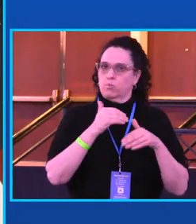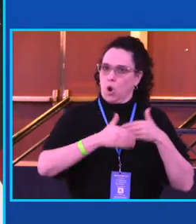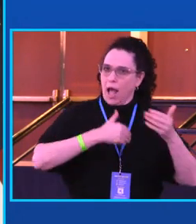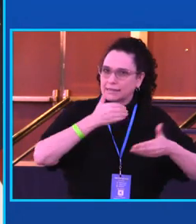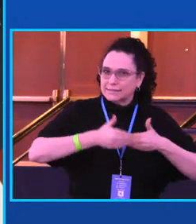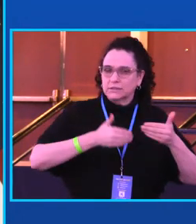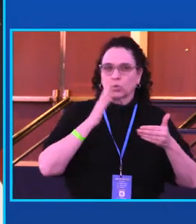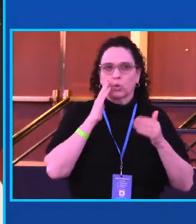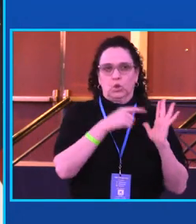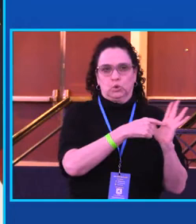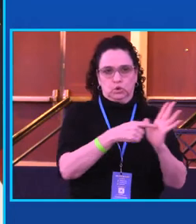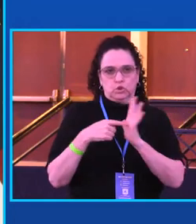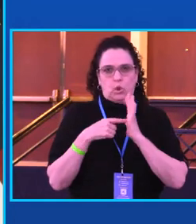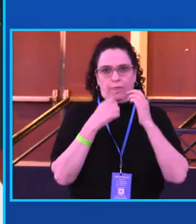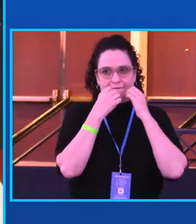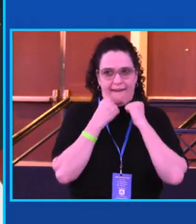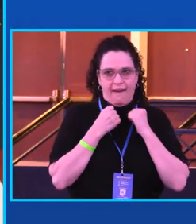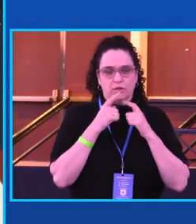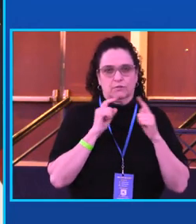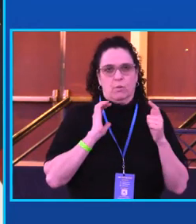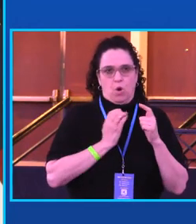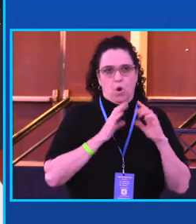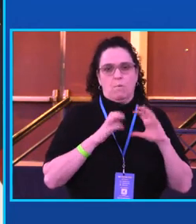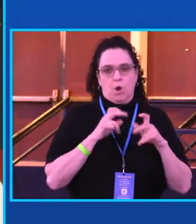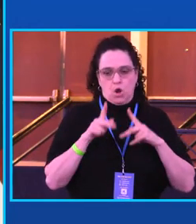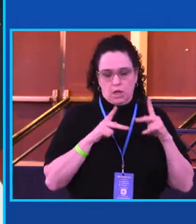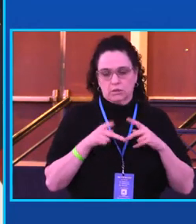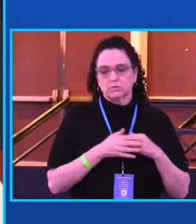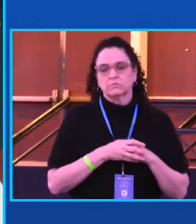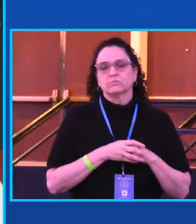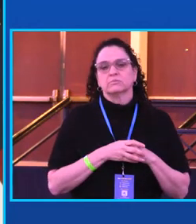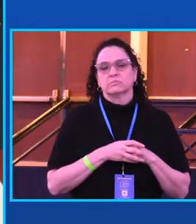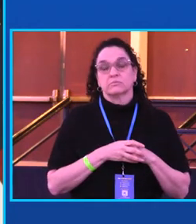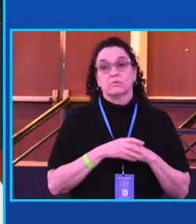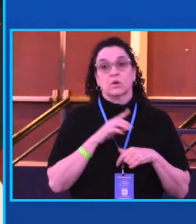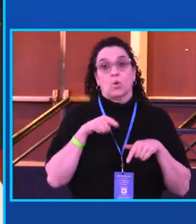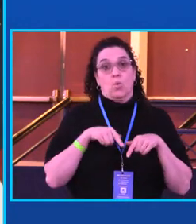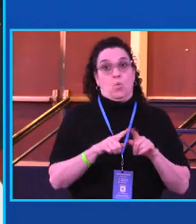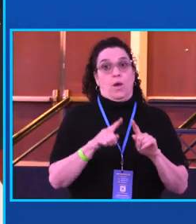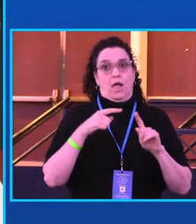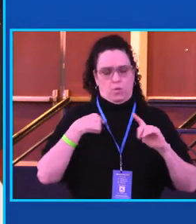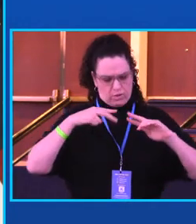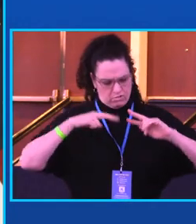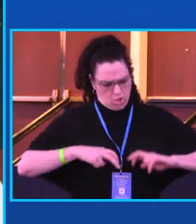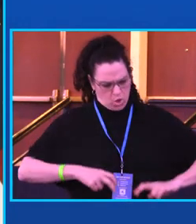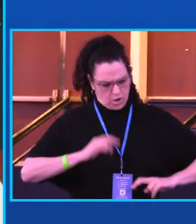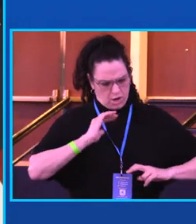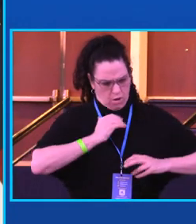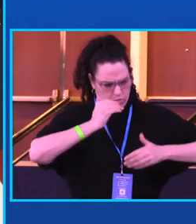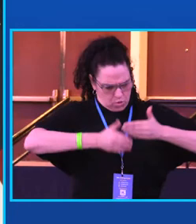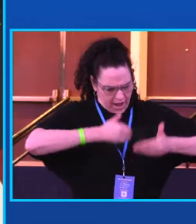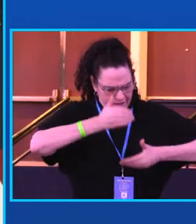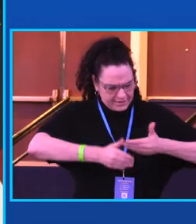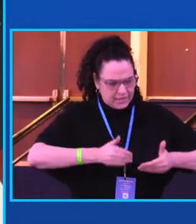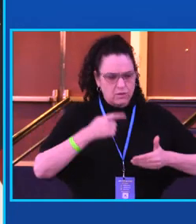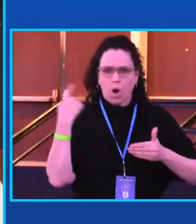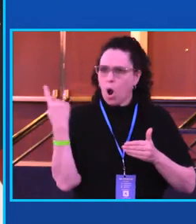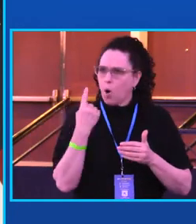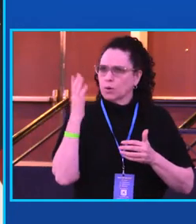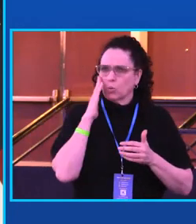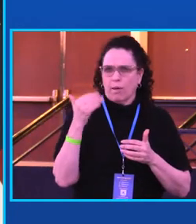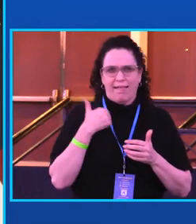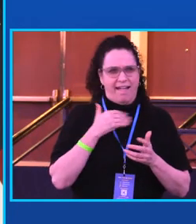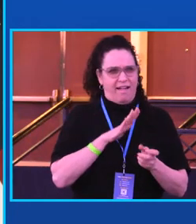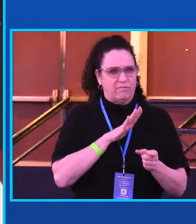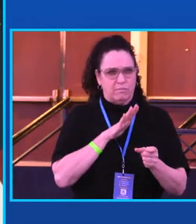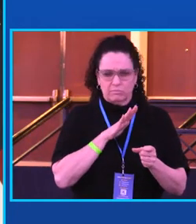the values of our party. And as we look at our process, there will always be